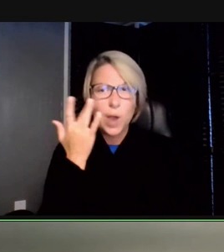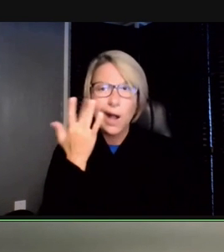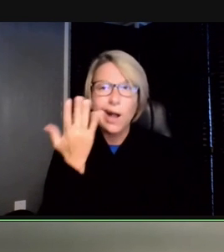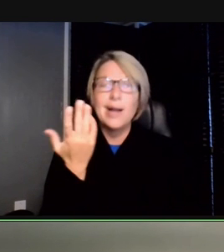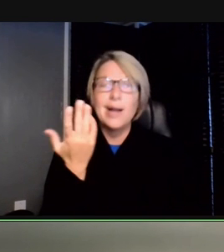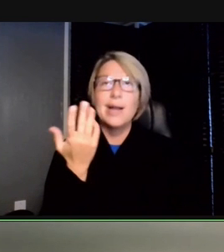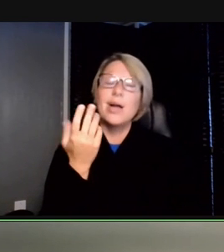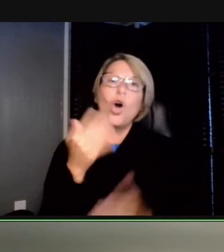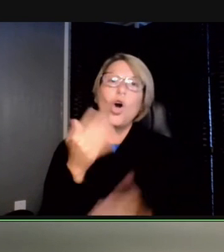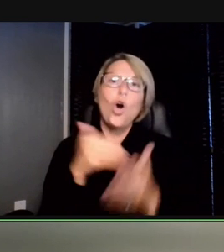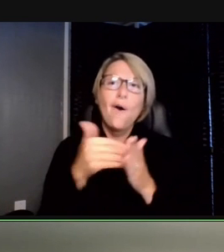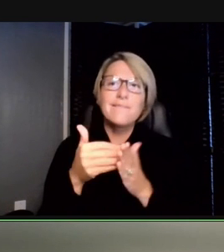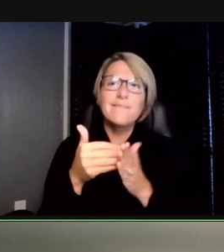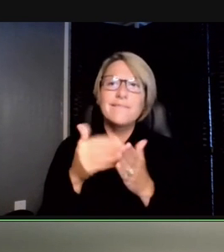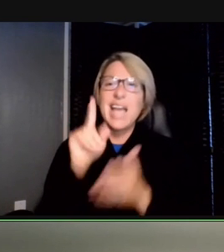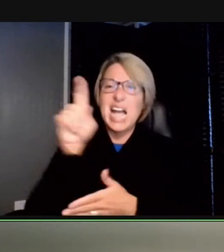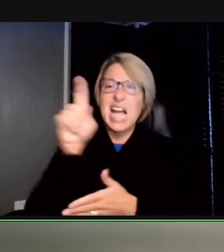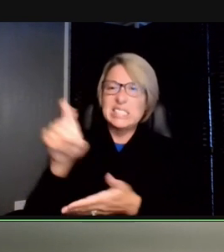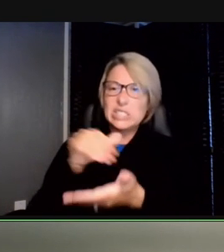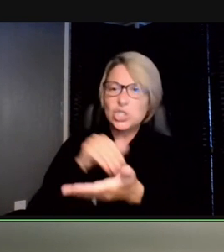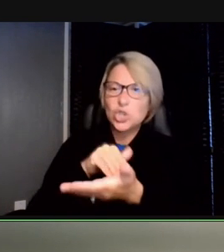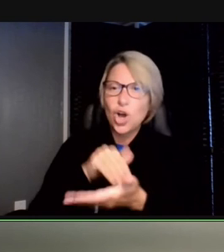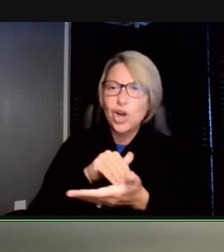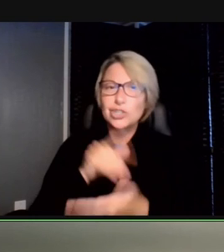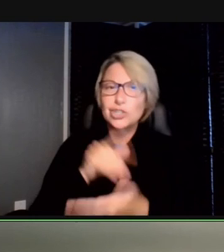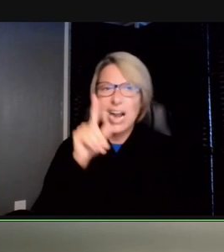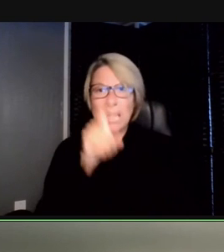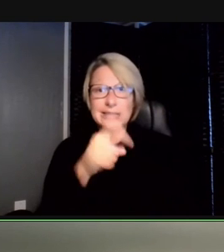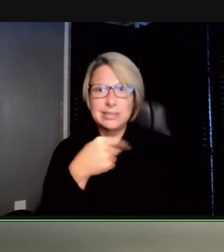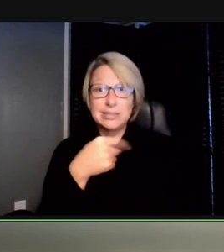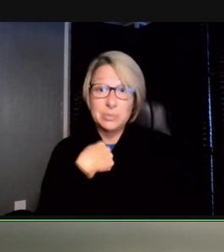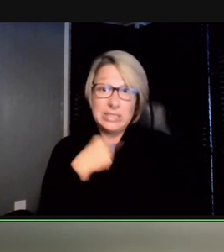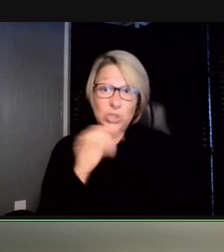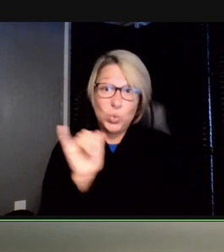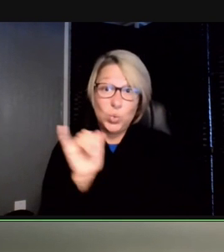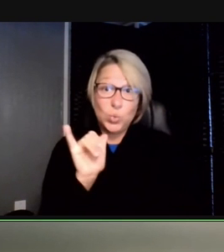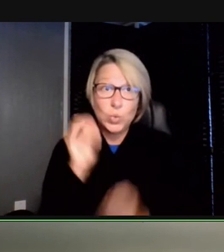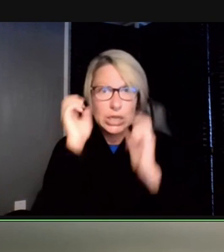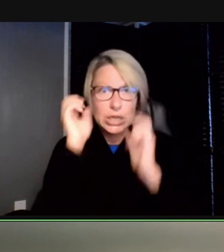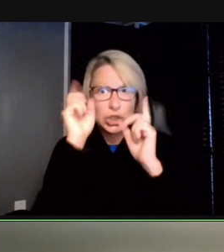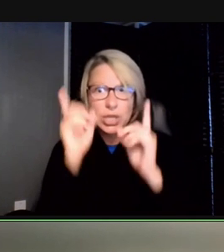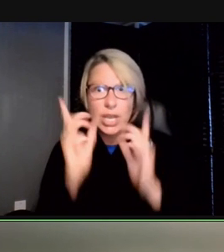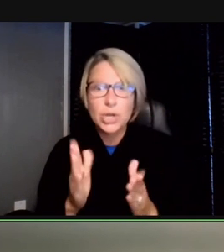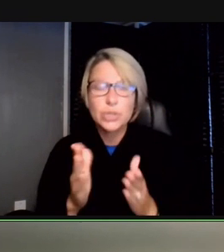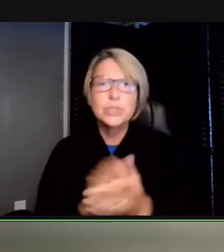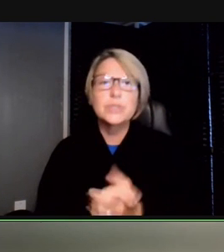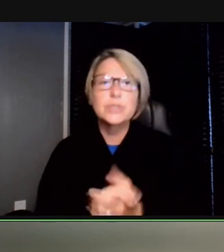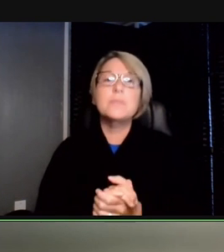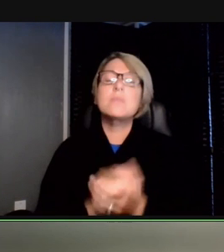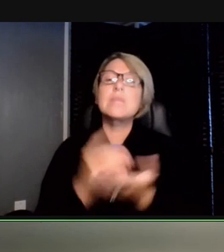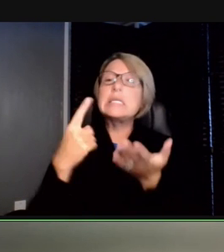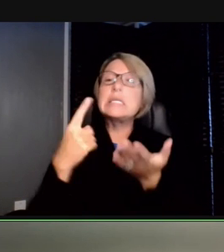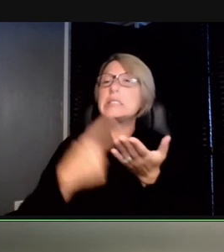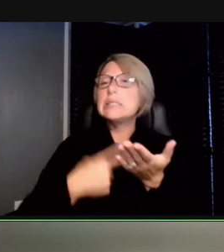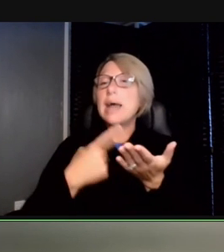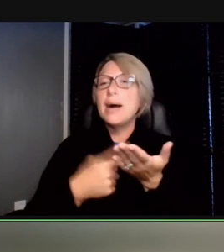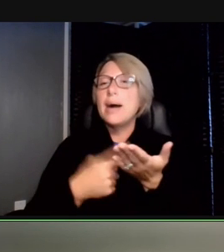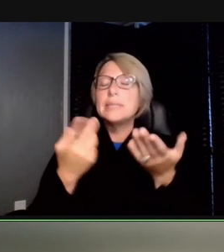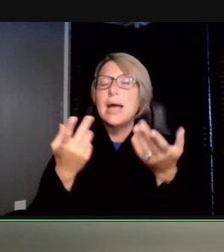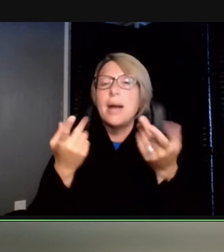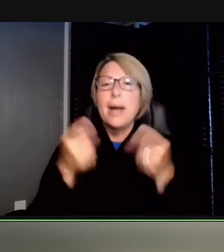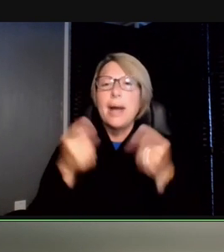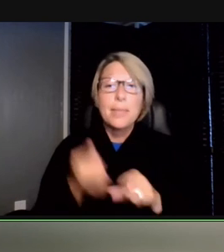well as to me. And what we have learned is that sometimes it's difficulty with understanding the social